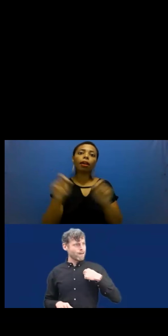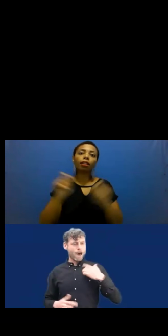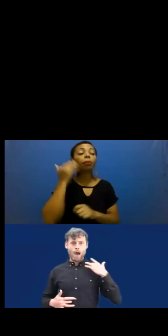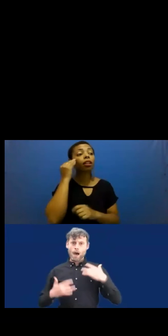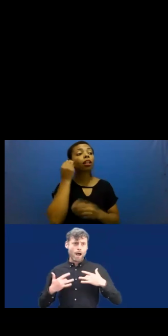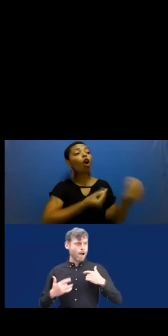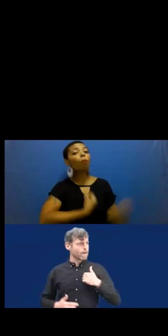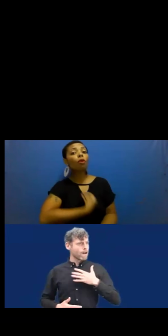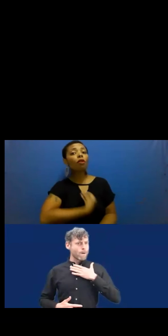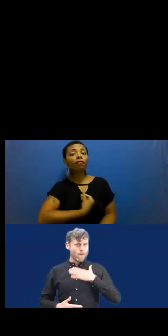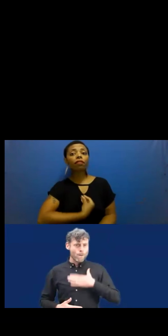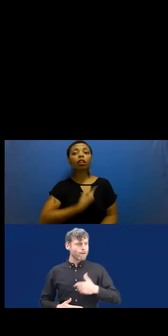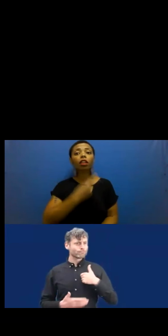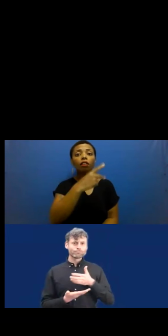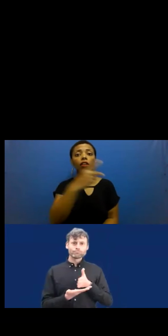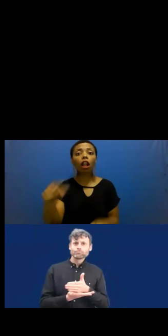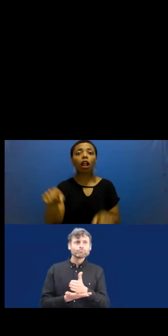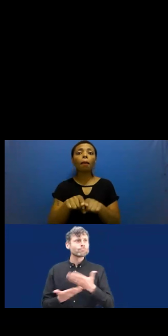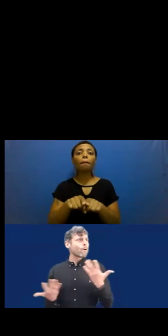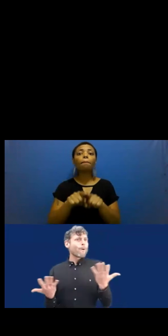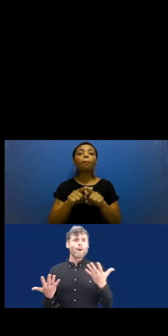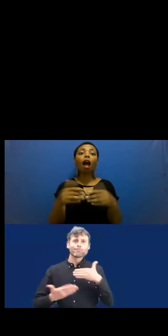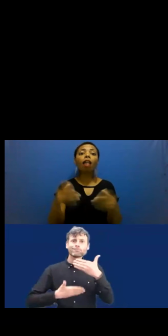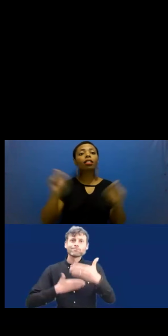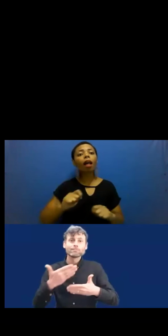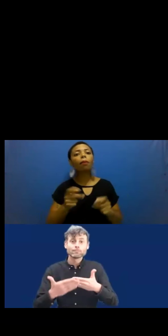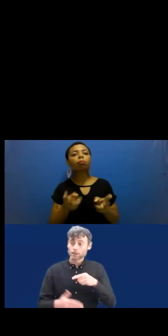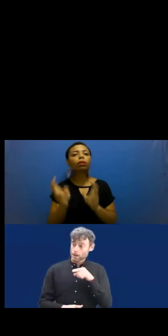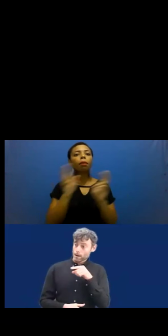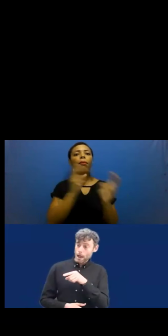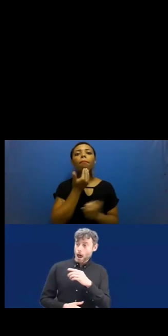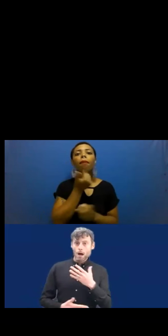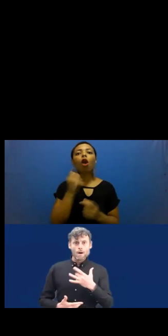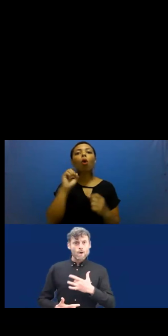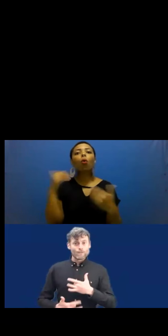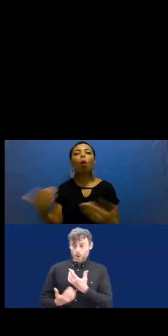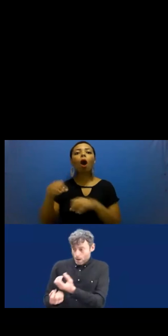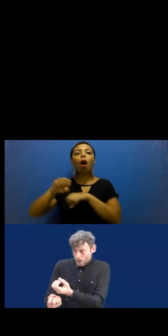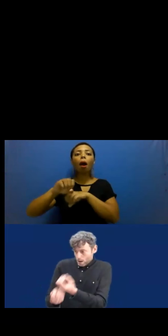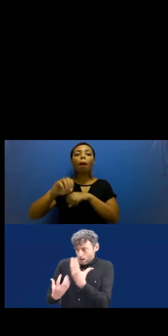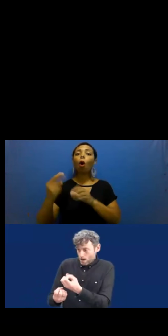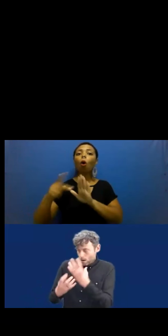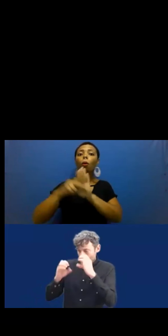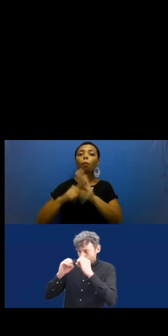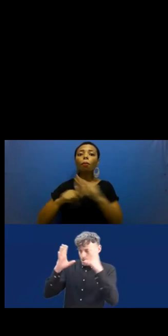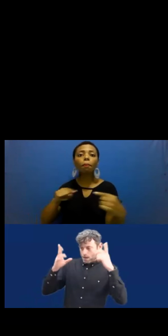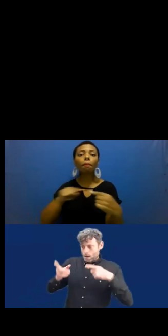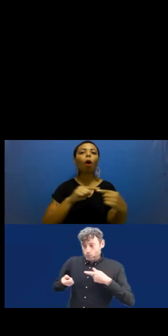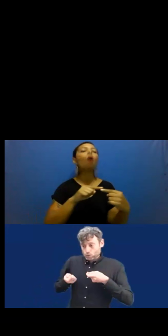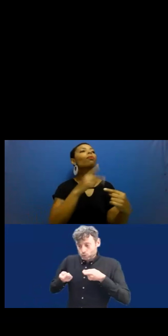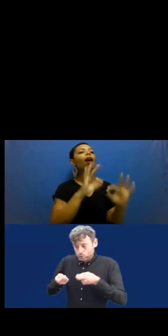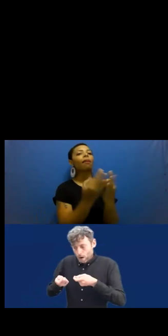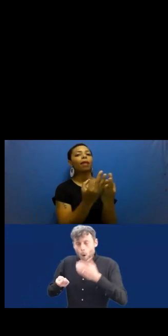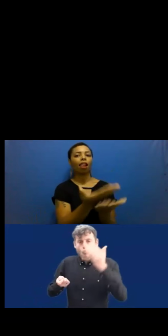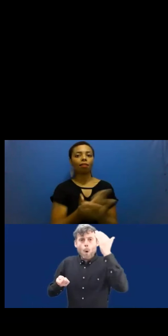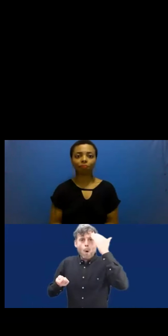better judge whether our educational approaches and our programs for individuals and families are appropriate.